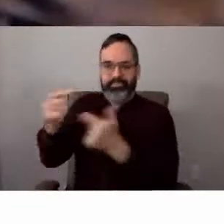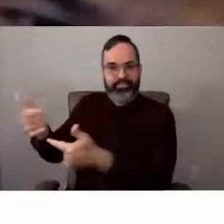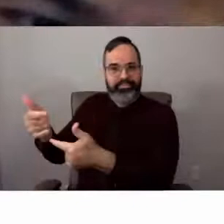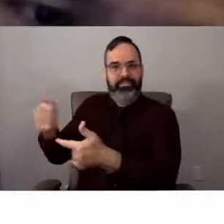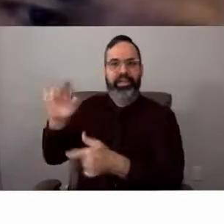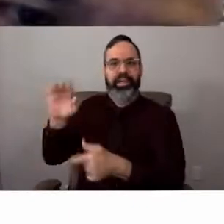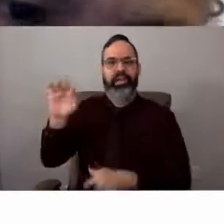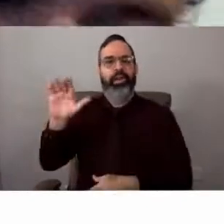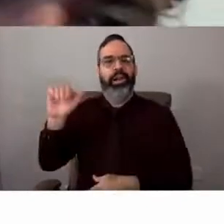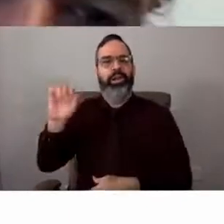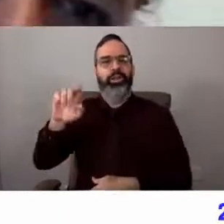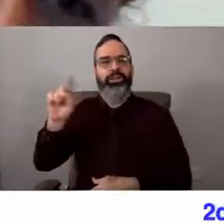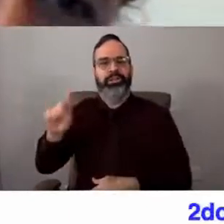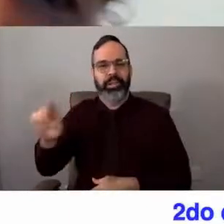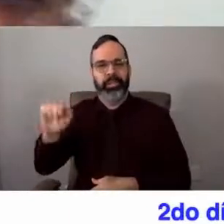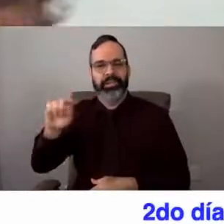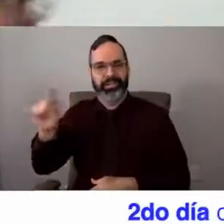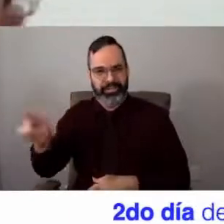Fabiola.